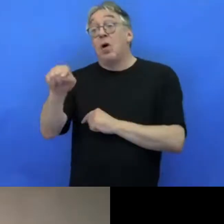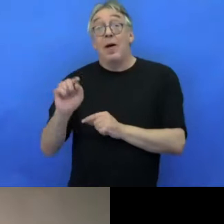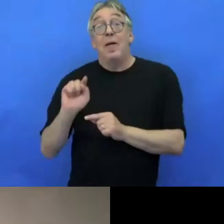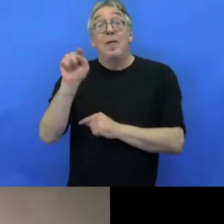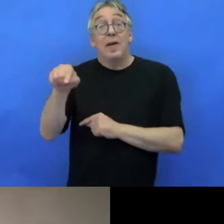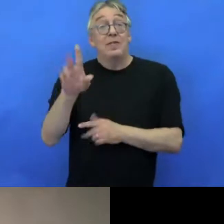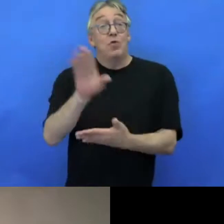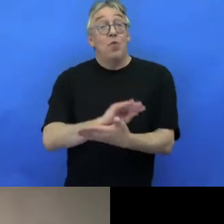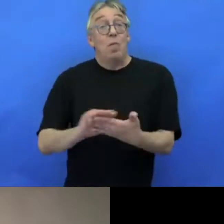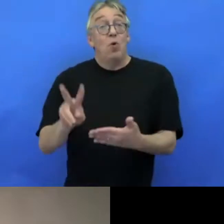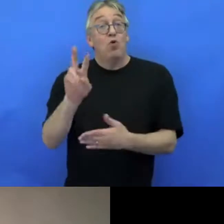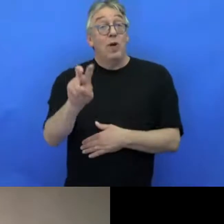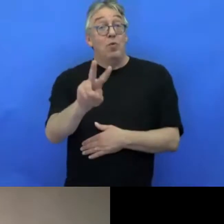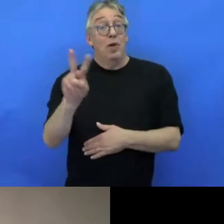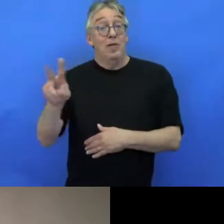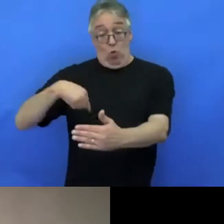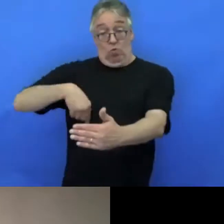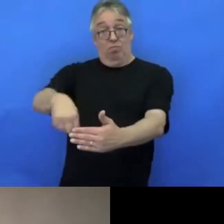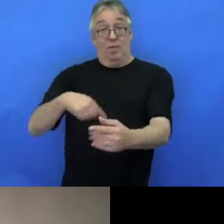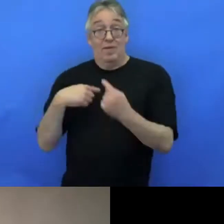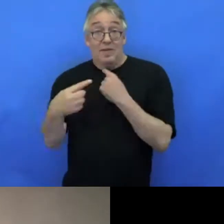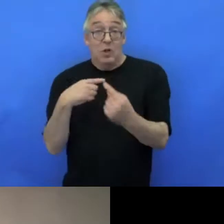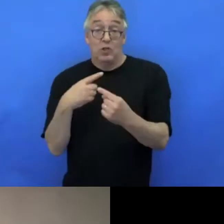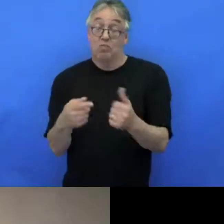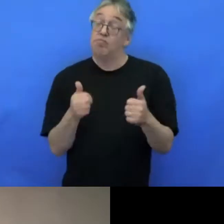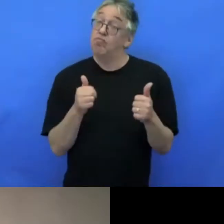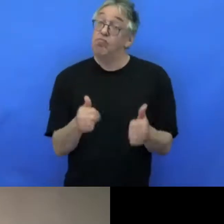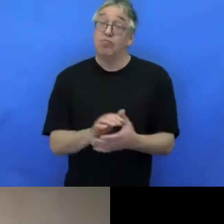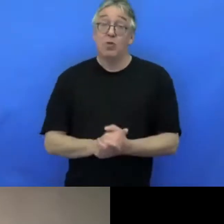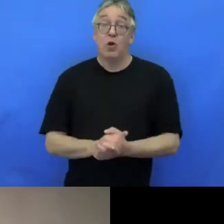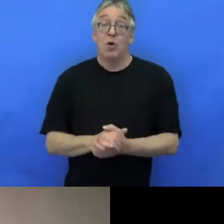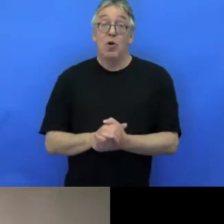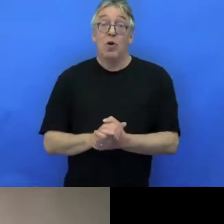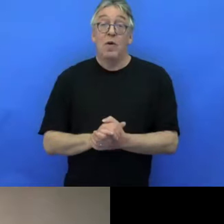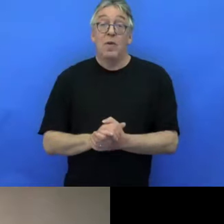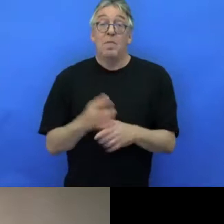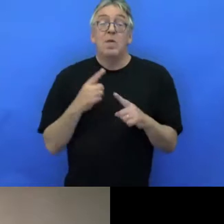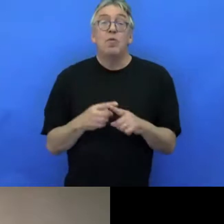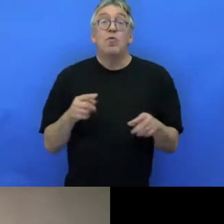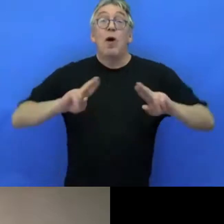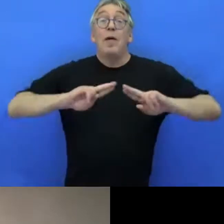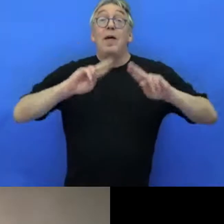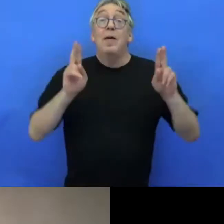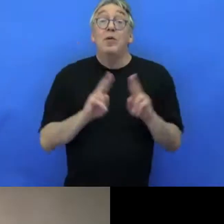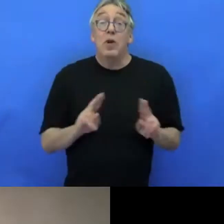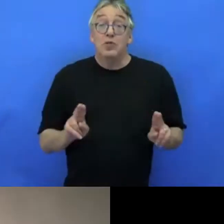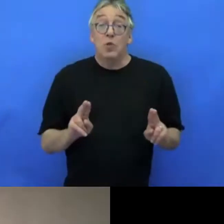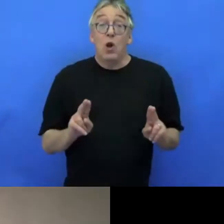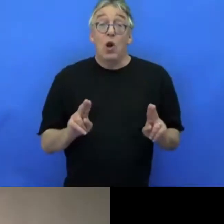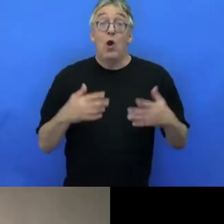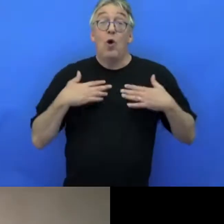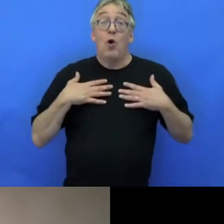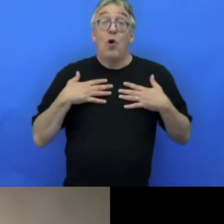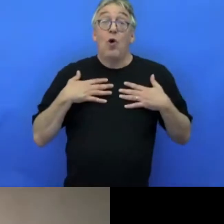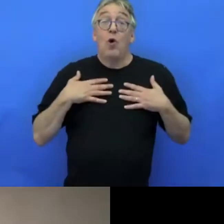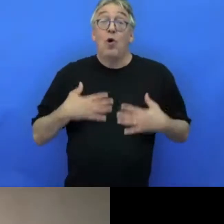2022. And for purposes of international humanitarian law, it's really precautionary obligations in the conduct